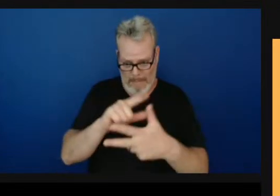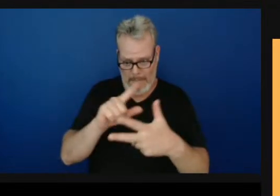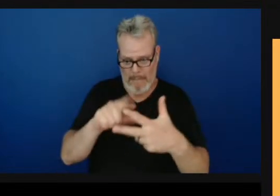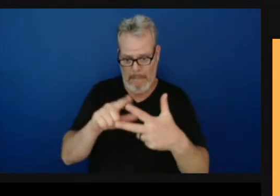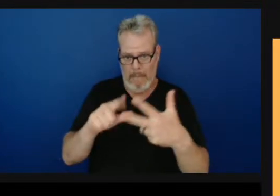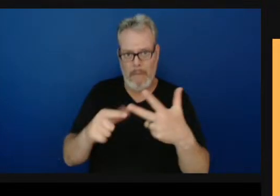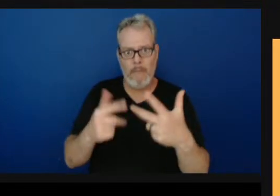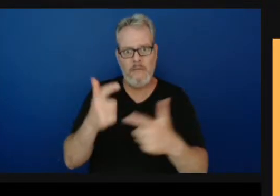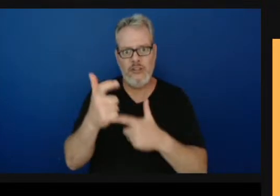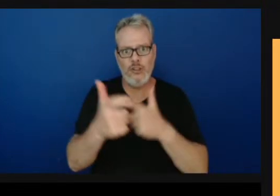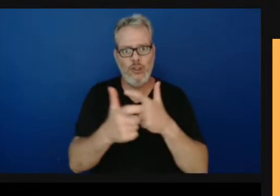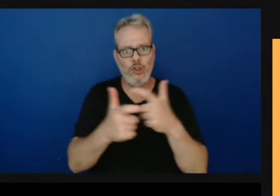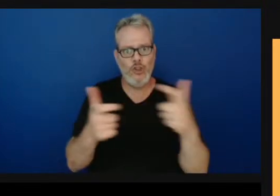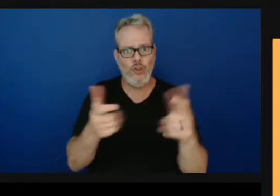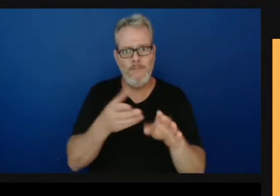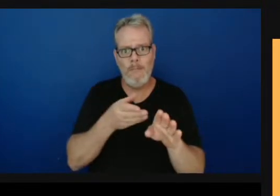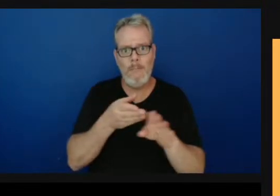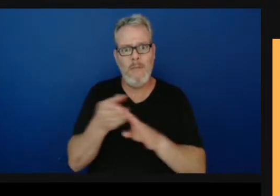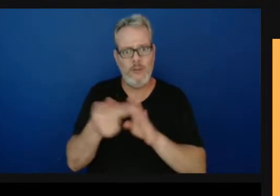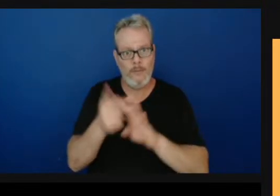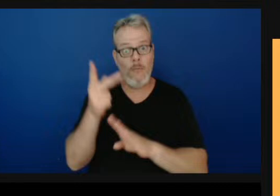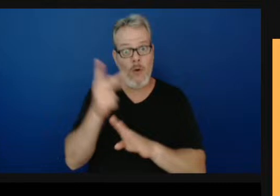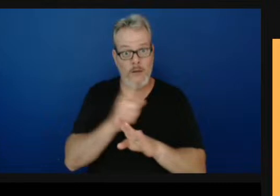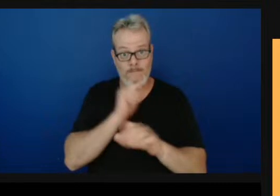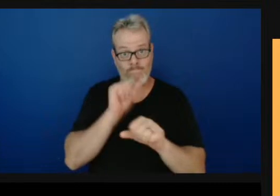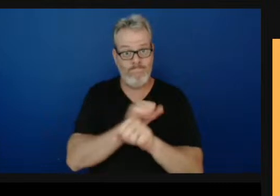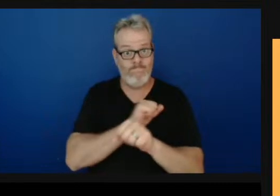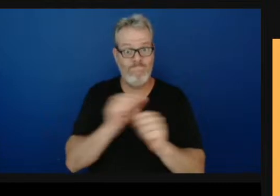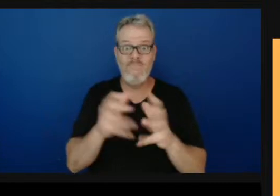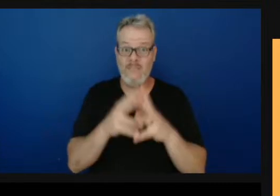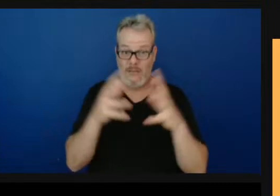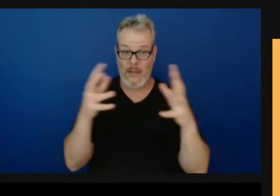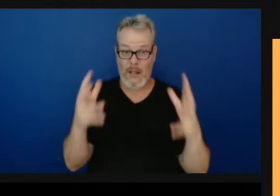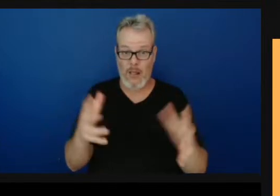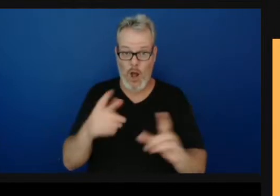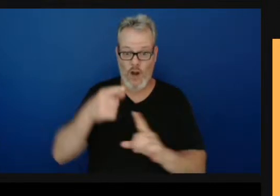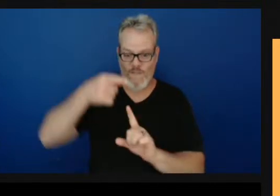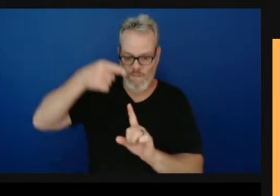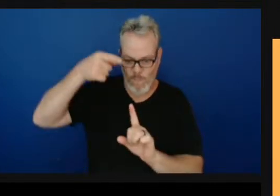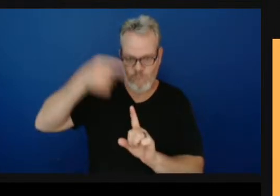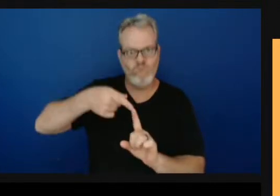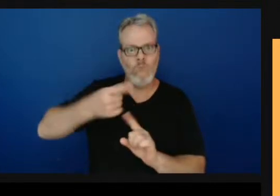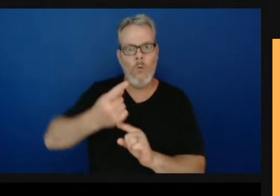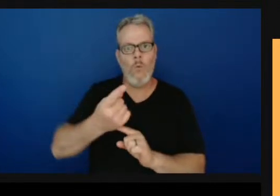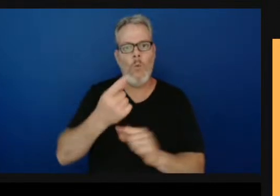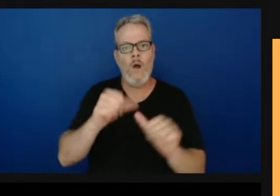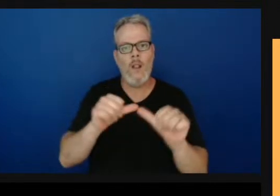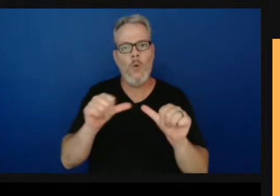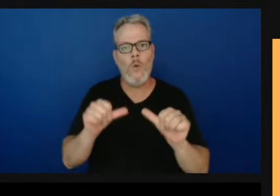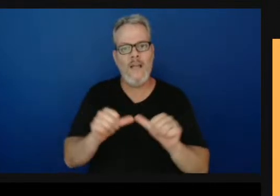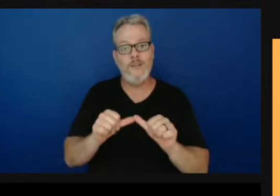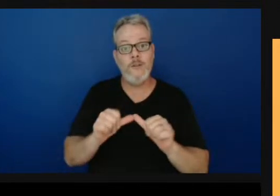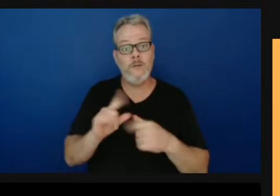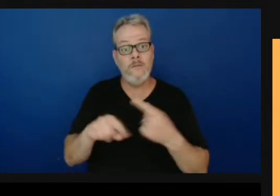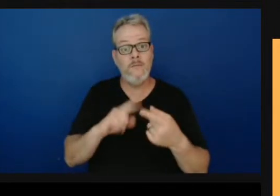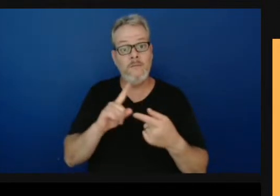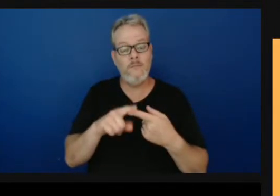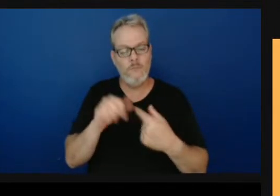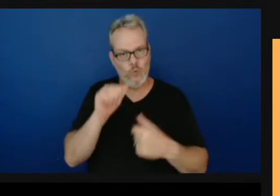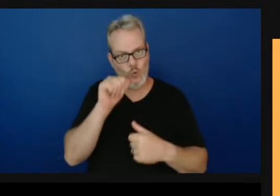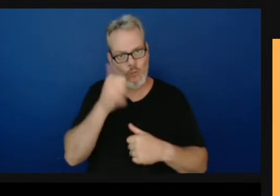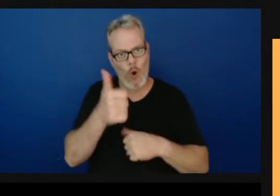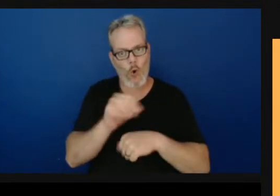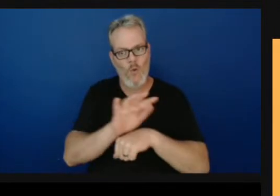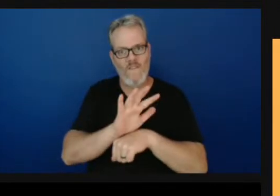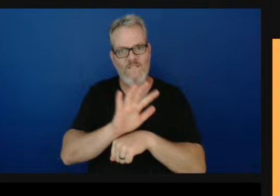projects at one location, or focusing around one location. So that's coming up tomorrow. I think around, we'll do that at 5 p.m.